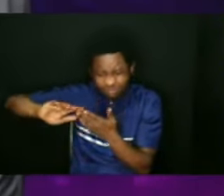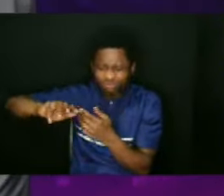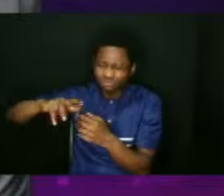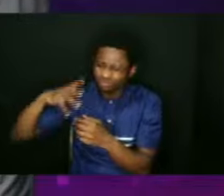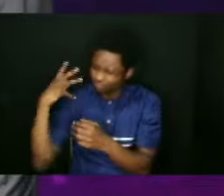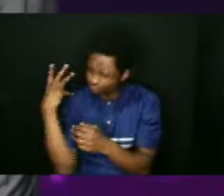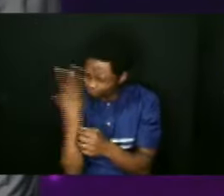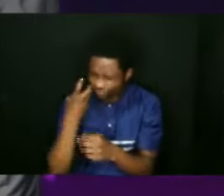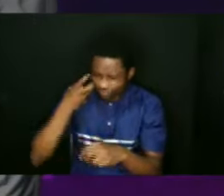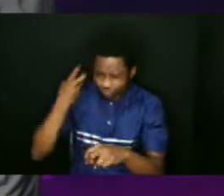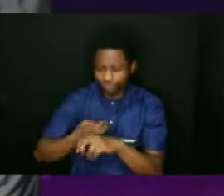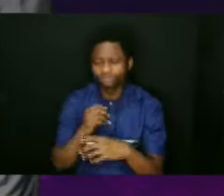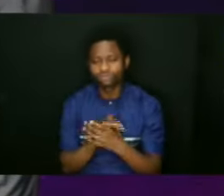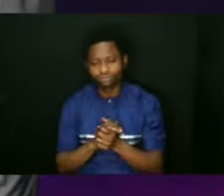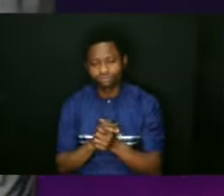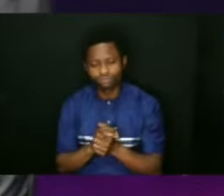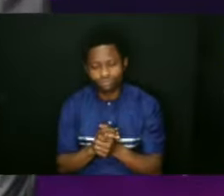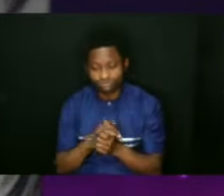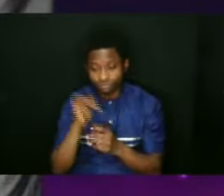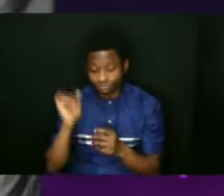the virtue